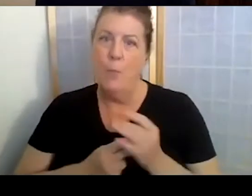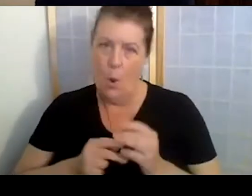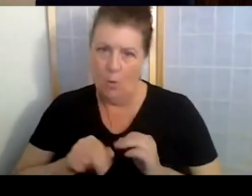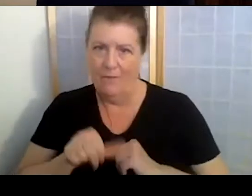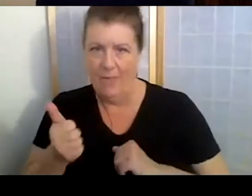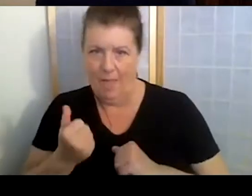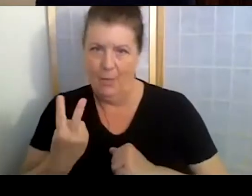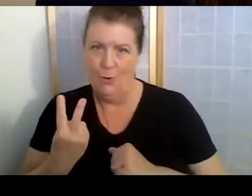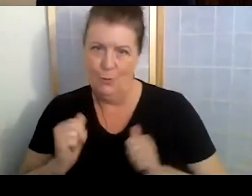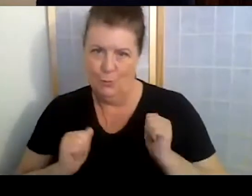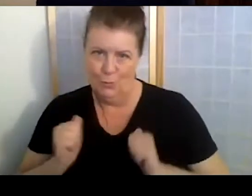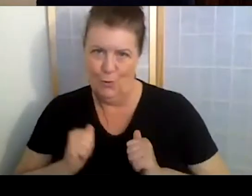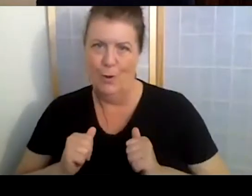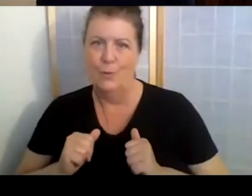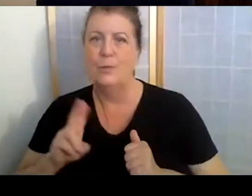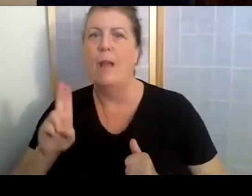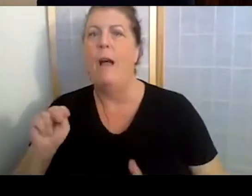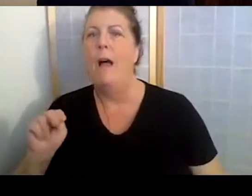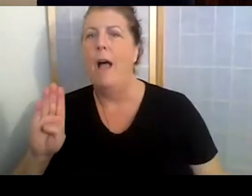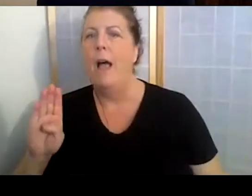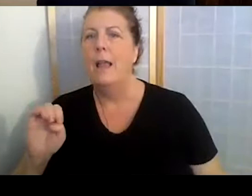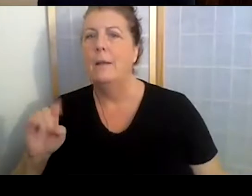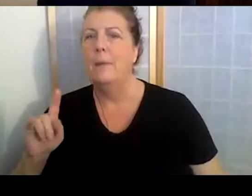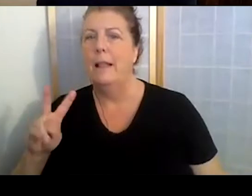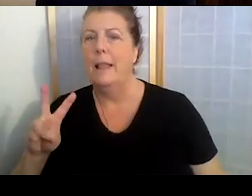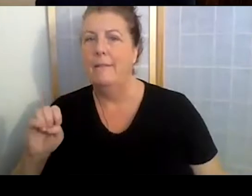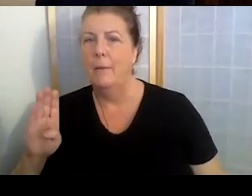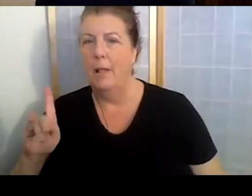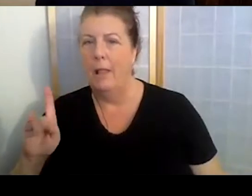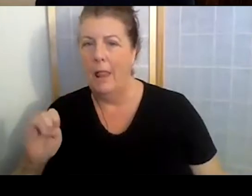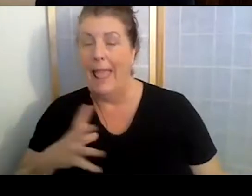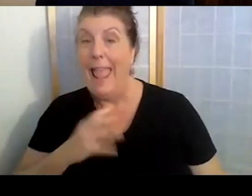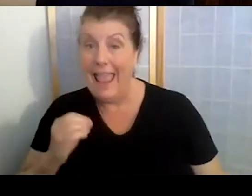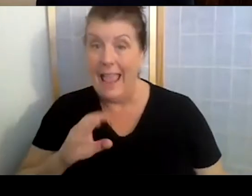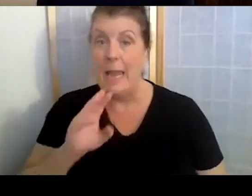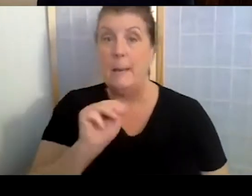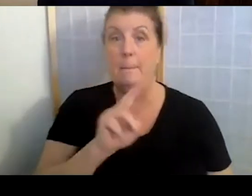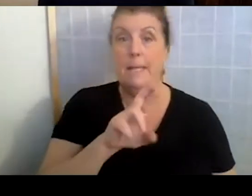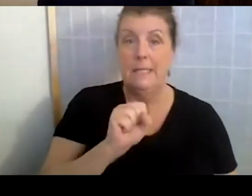that they both do an incredible job of the switching of point of view.